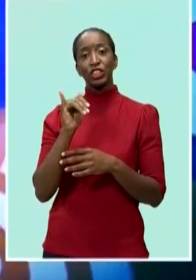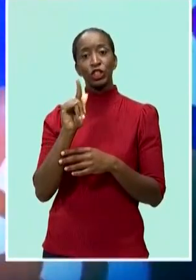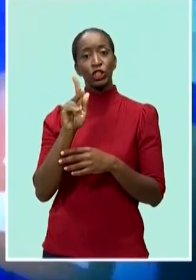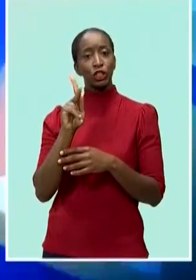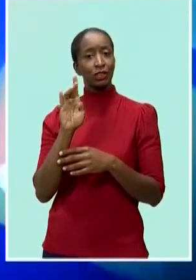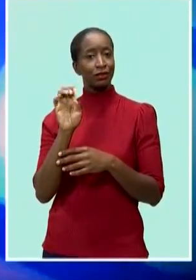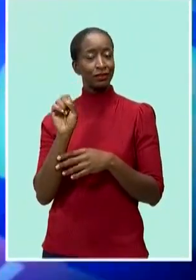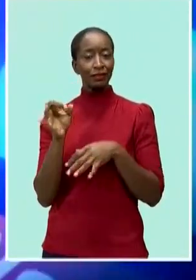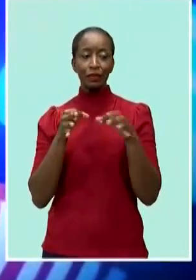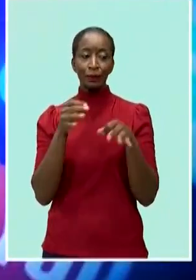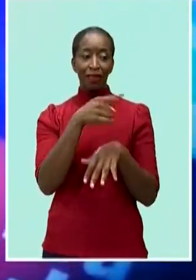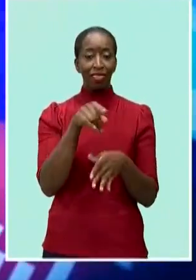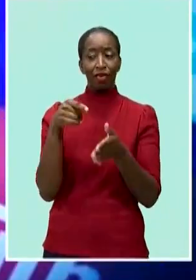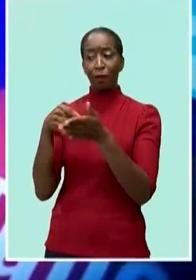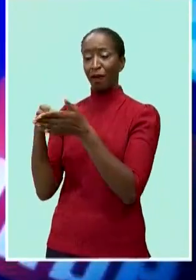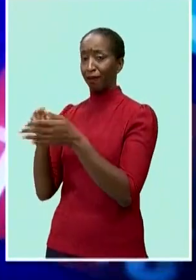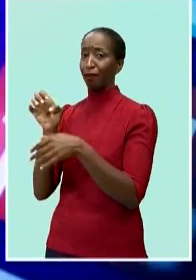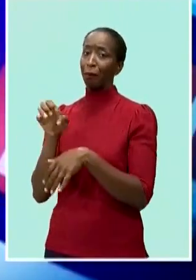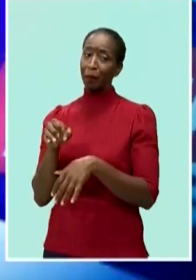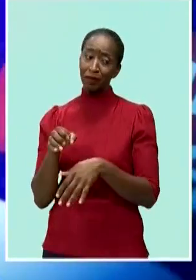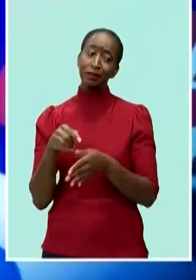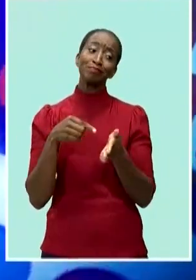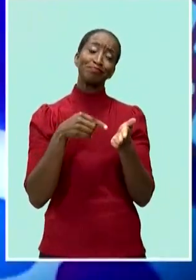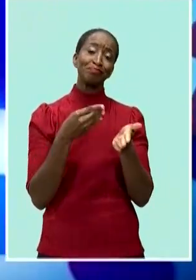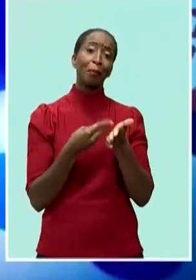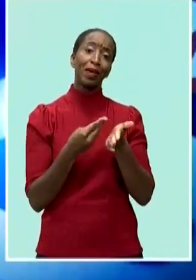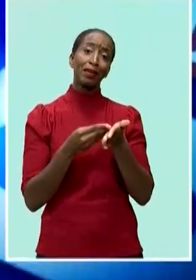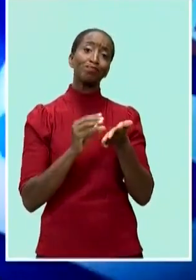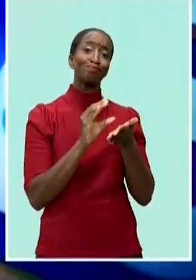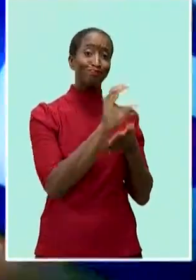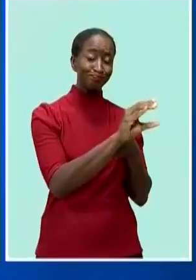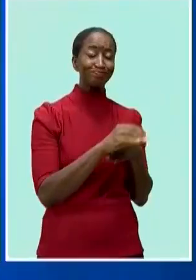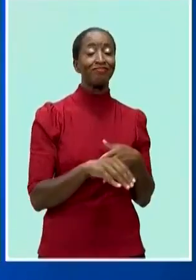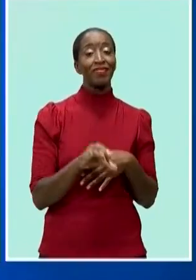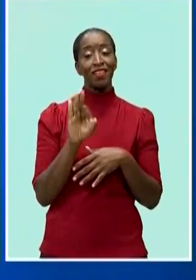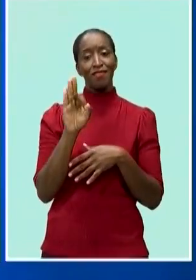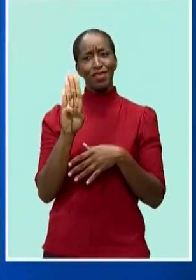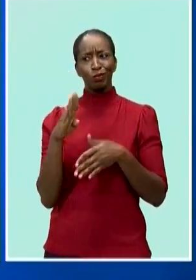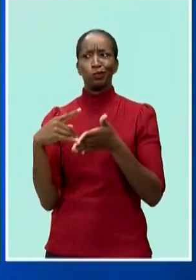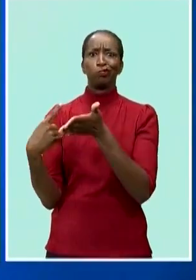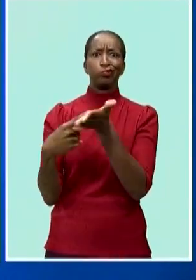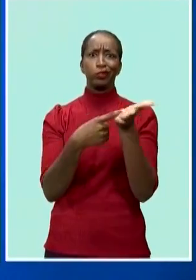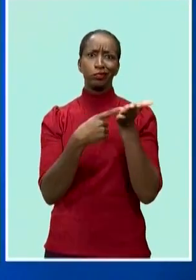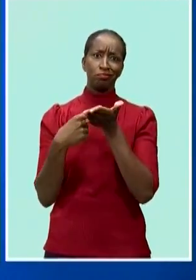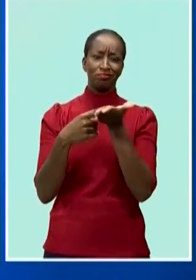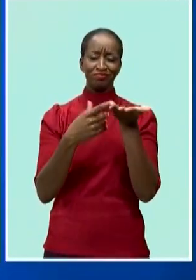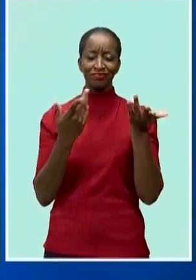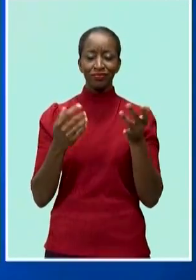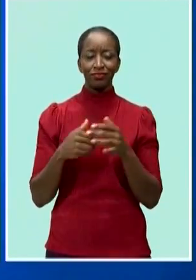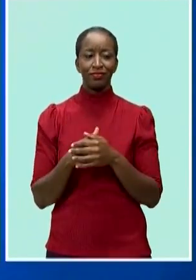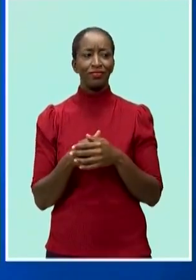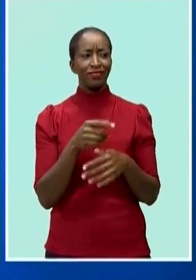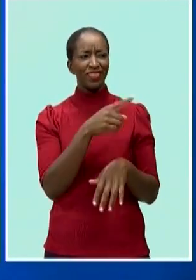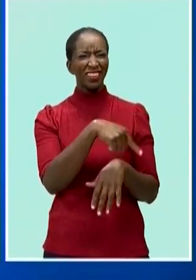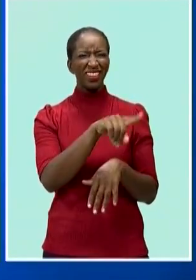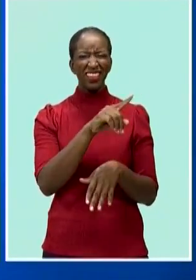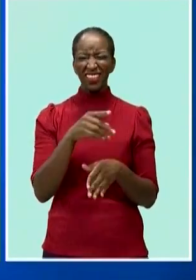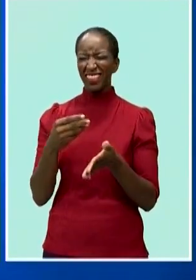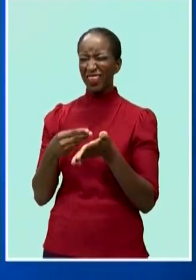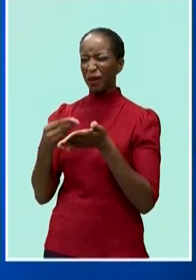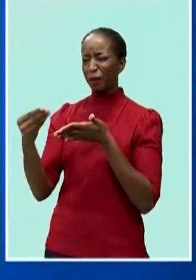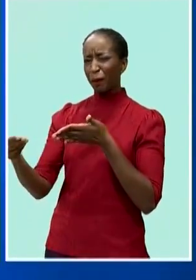and this has generated quite a bit of chatter on Facebook. Don Clark is asking who's at fault for patrons buying the show ticket,